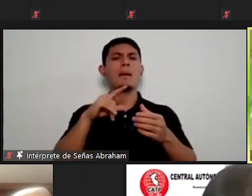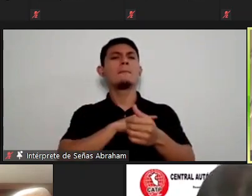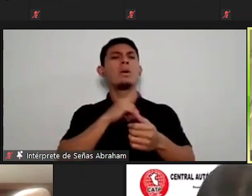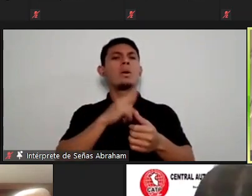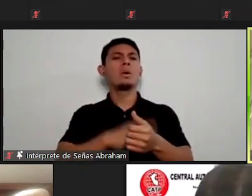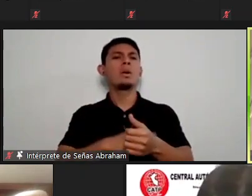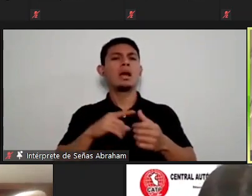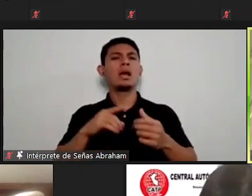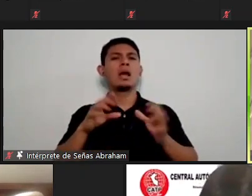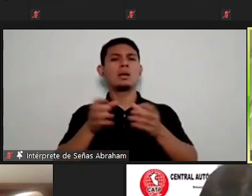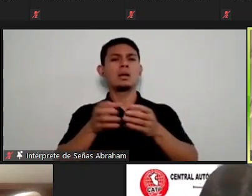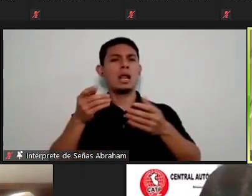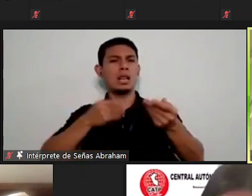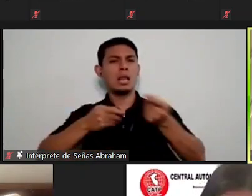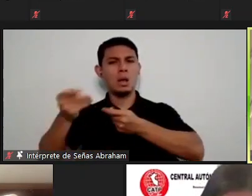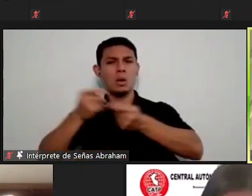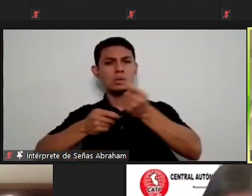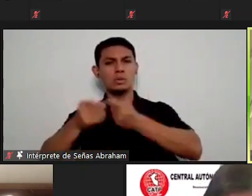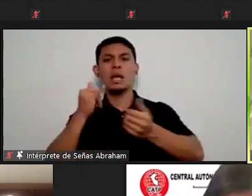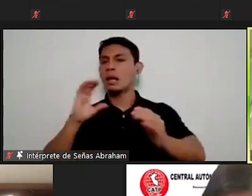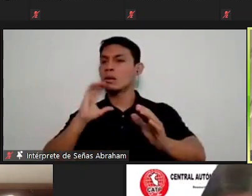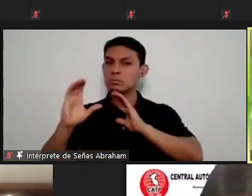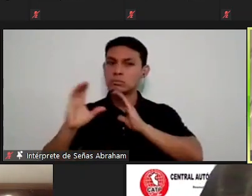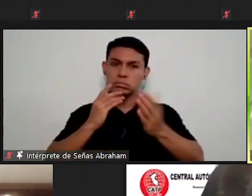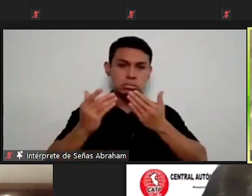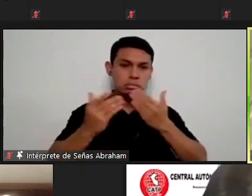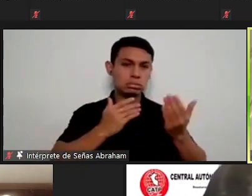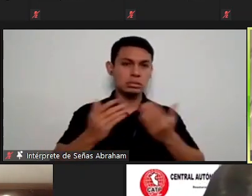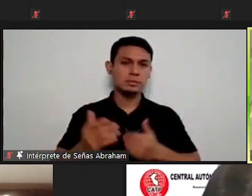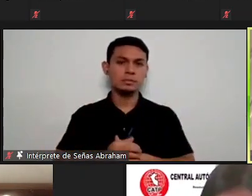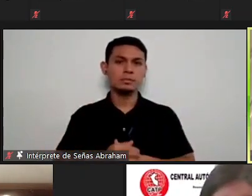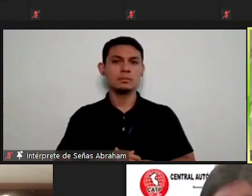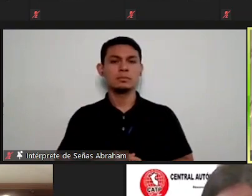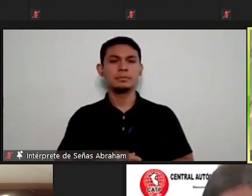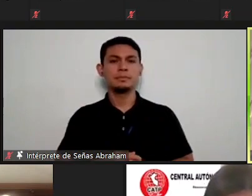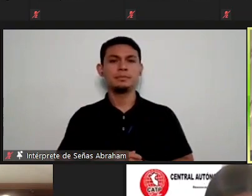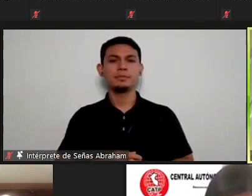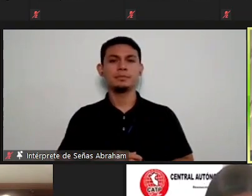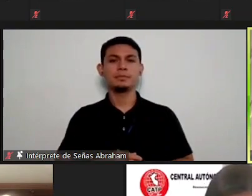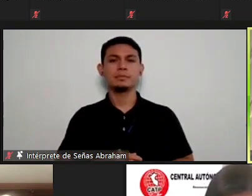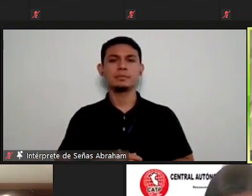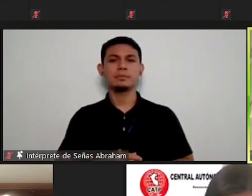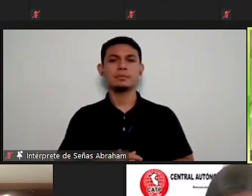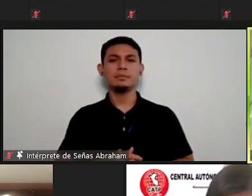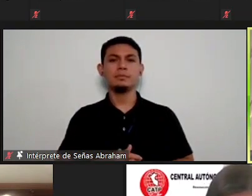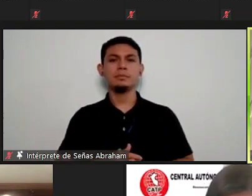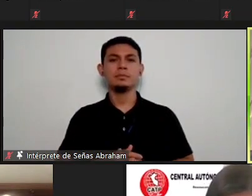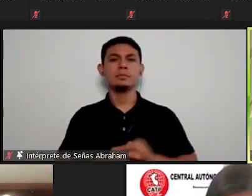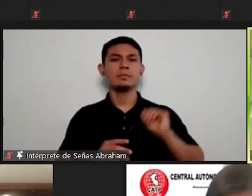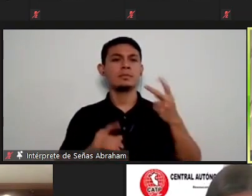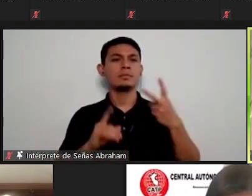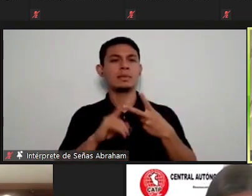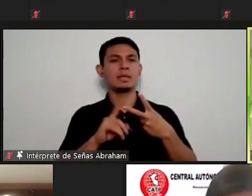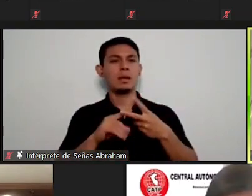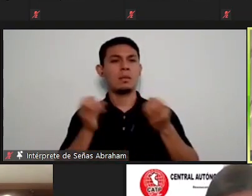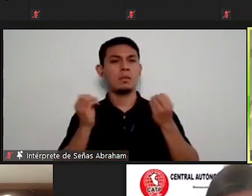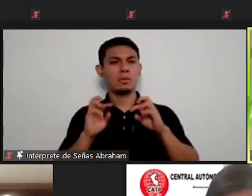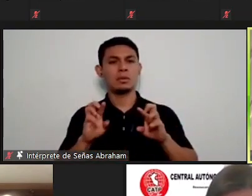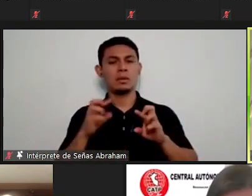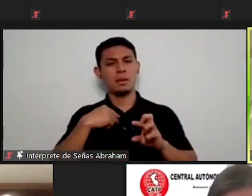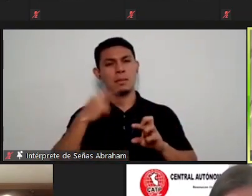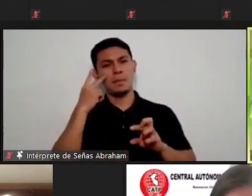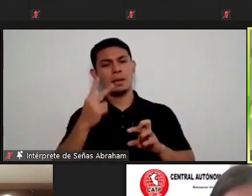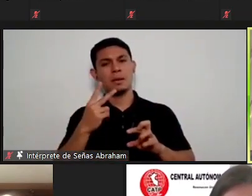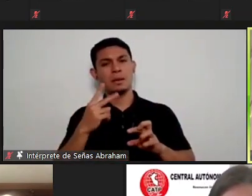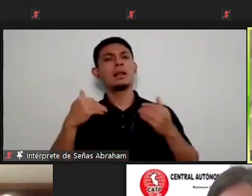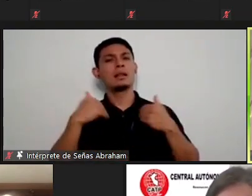dialogue now my second opportunity that i see is that you have really a good precedent and a